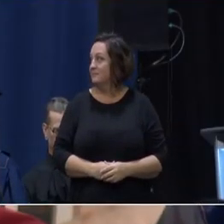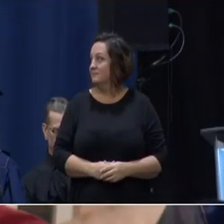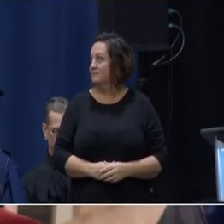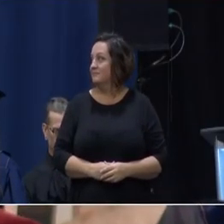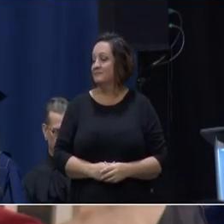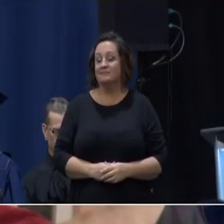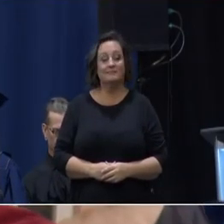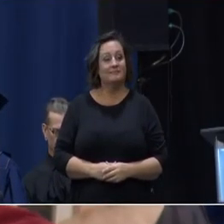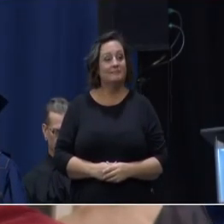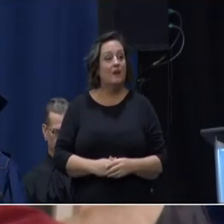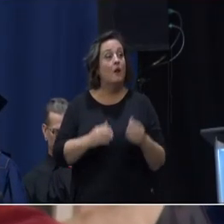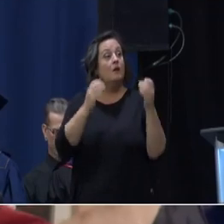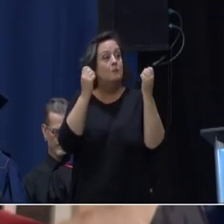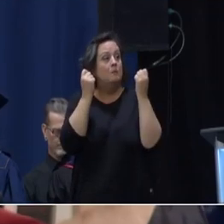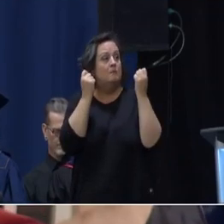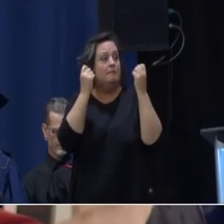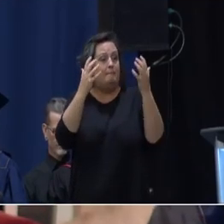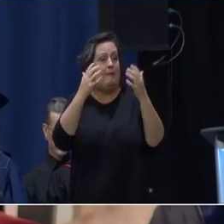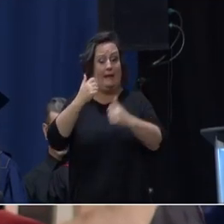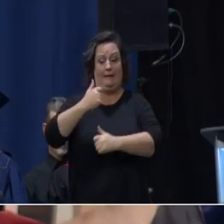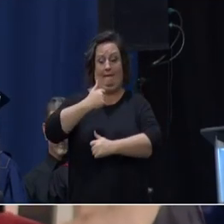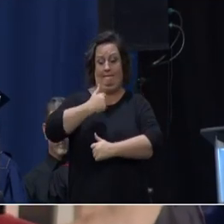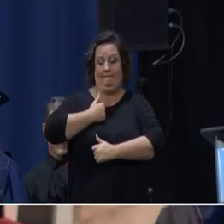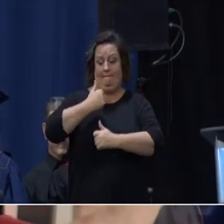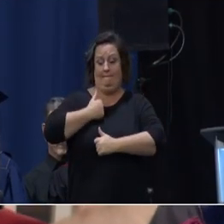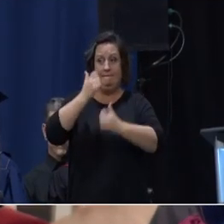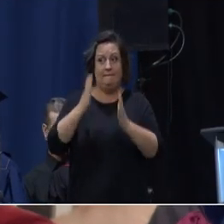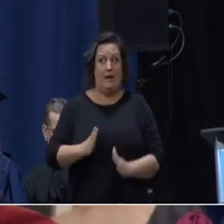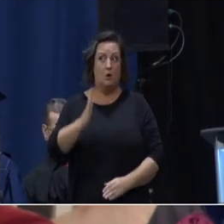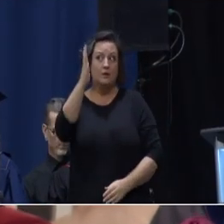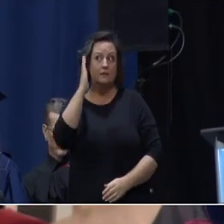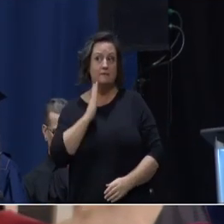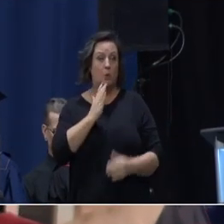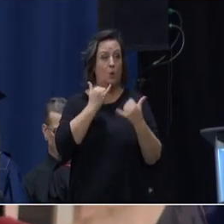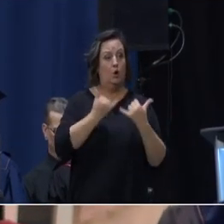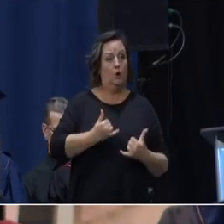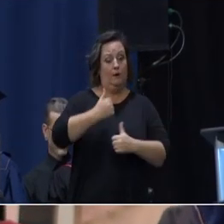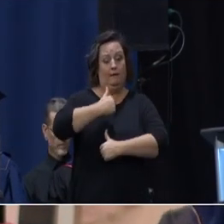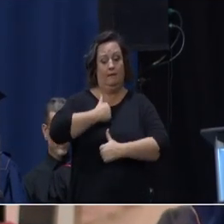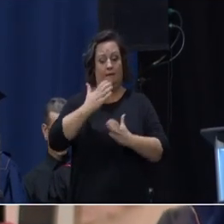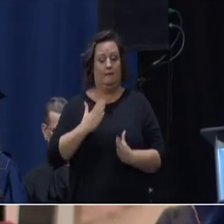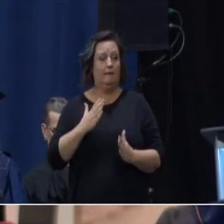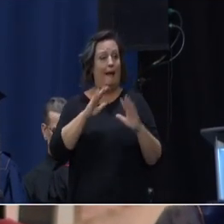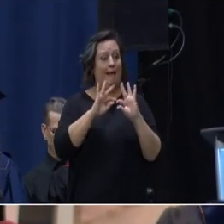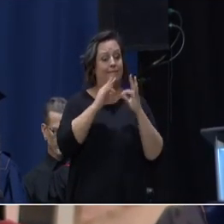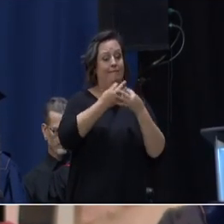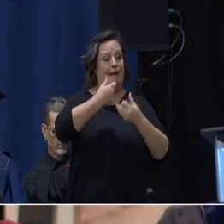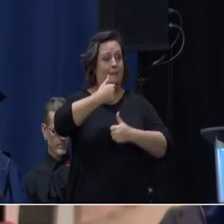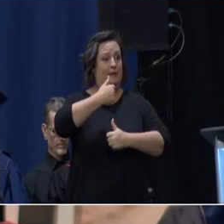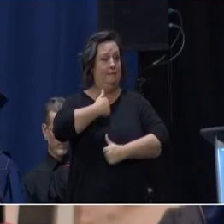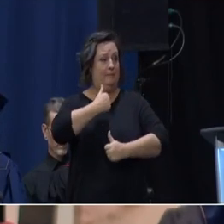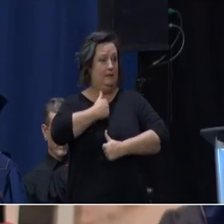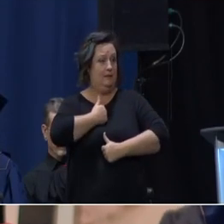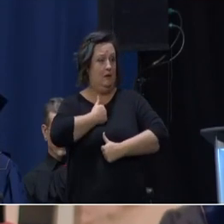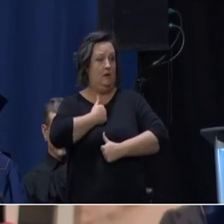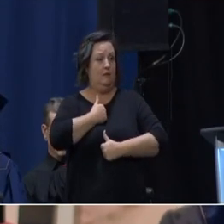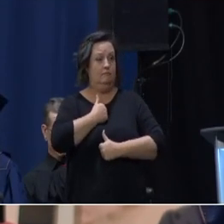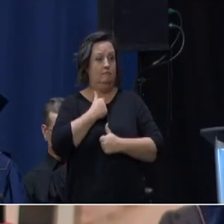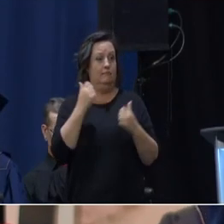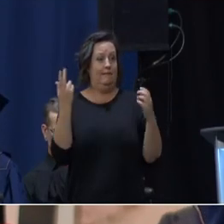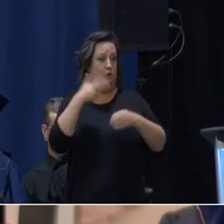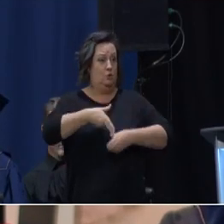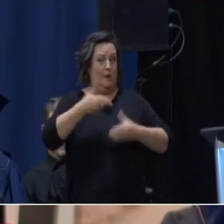We have many veterans, active duty military personnel, and military family members with us today.